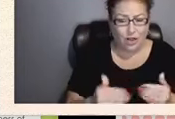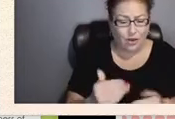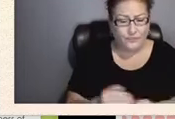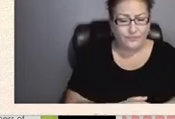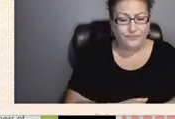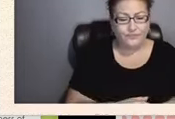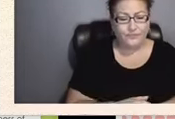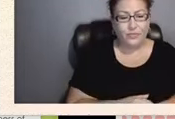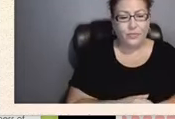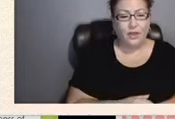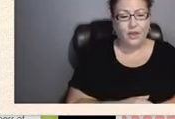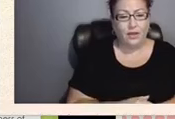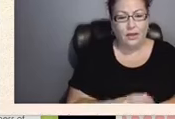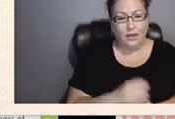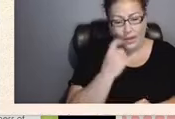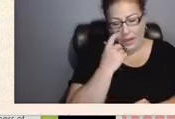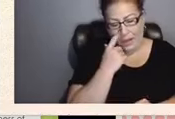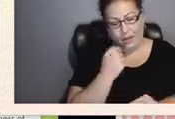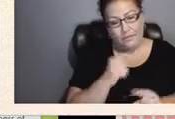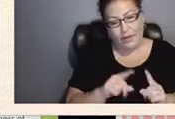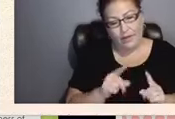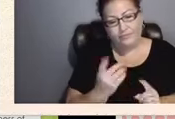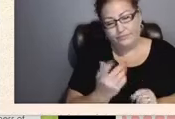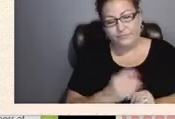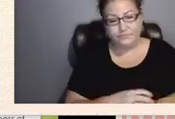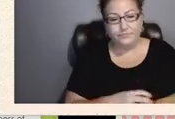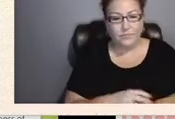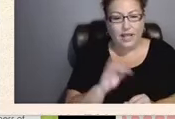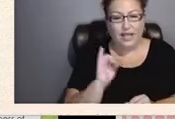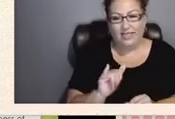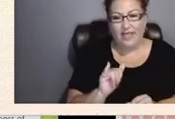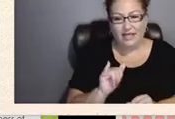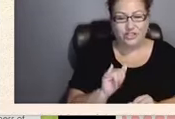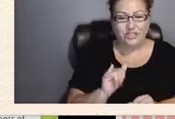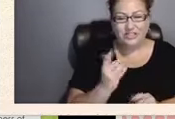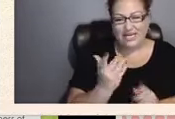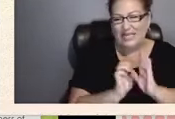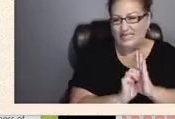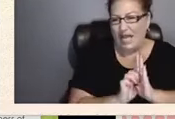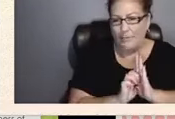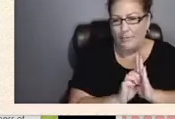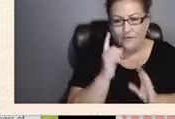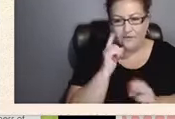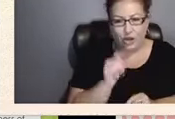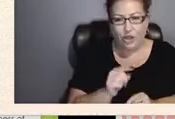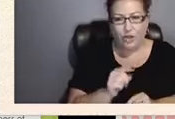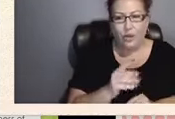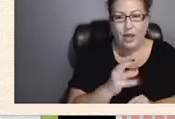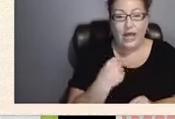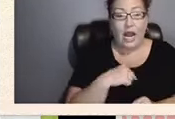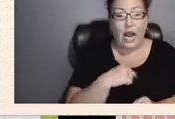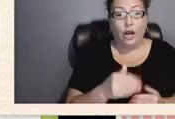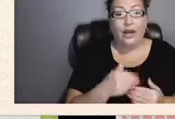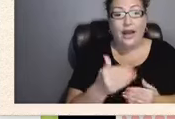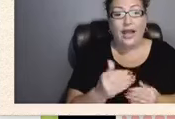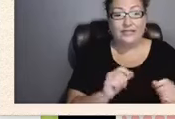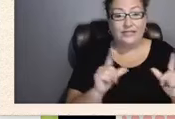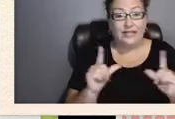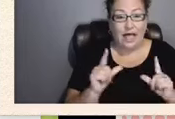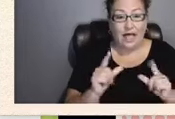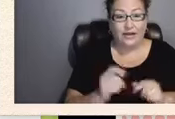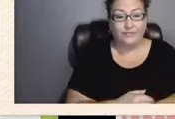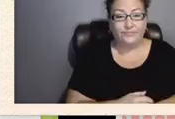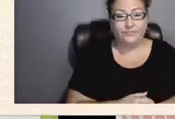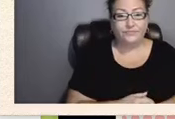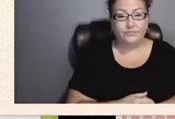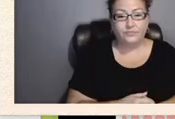organization evolves, but this is just examples for you. In our next slide, I just